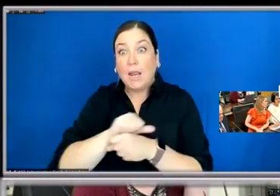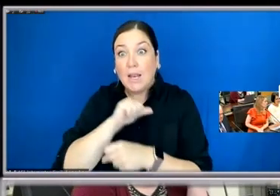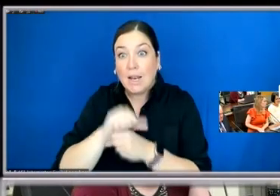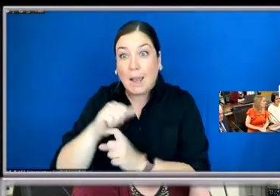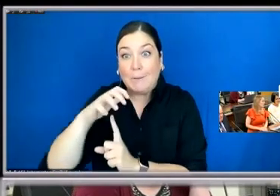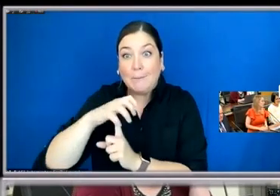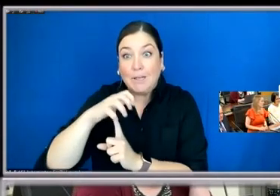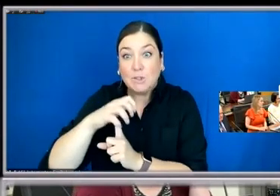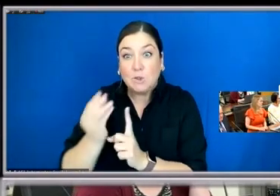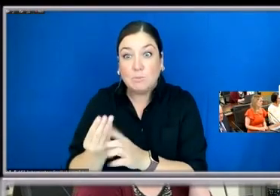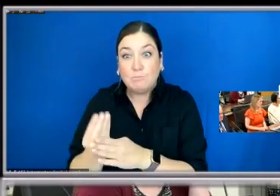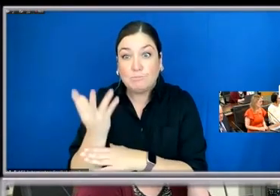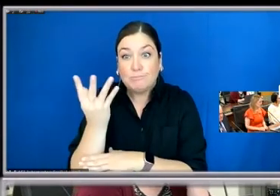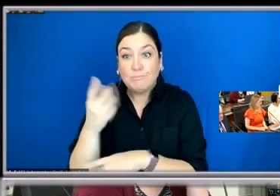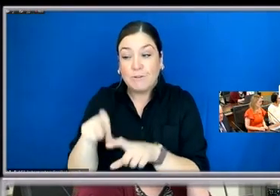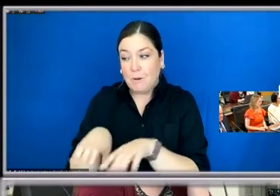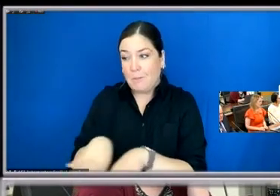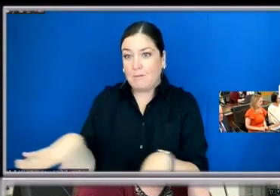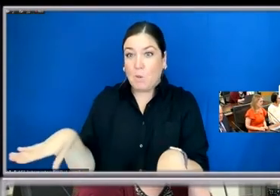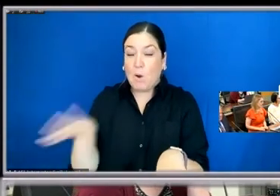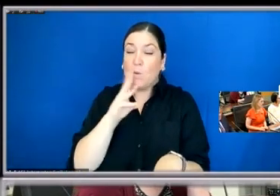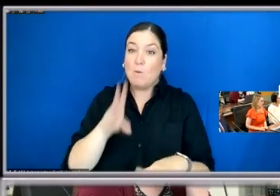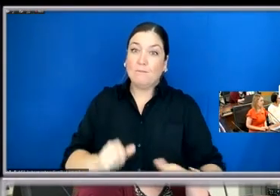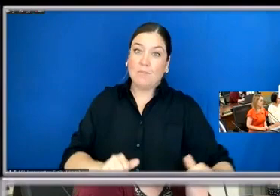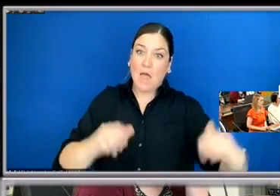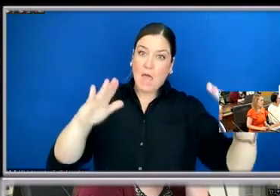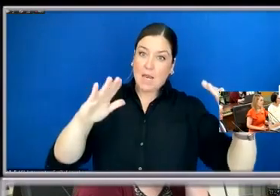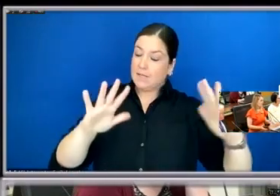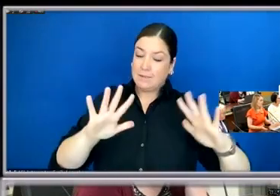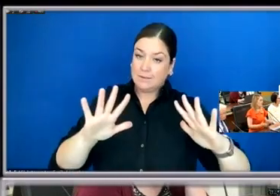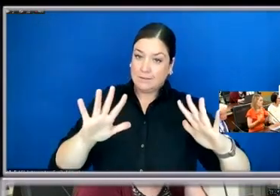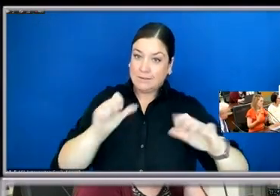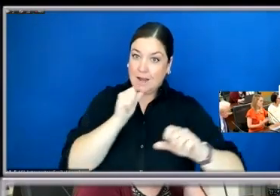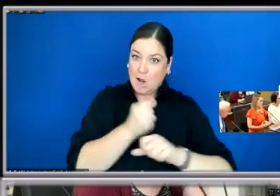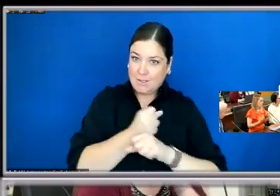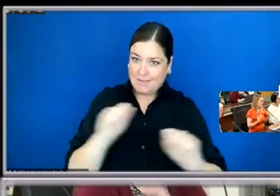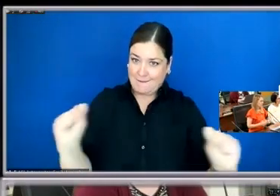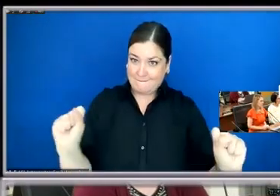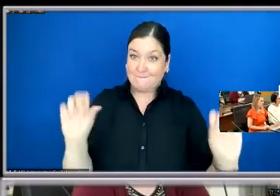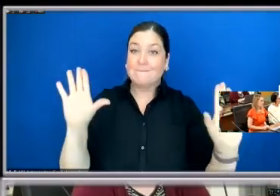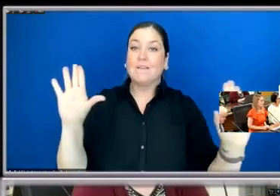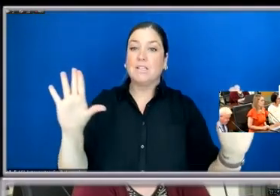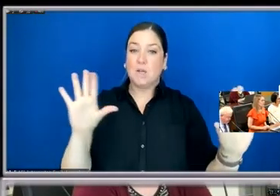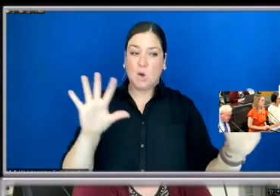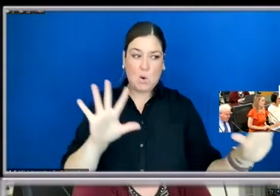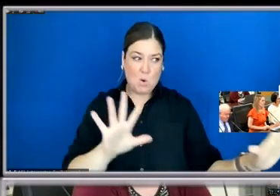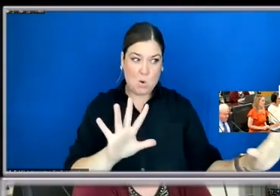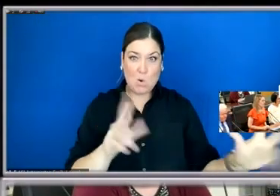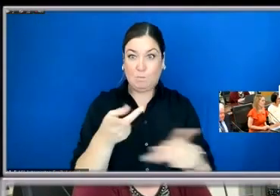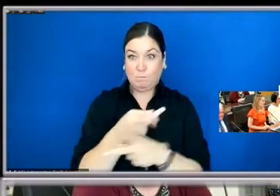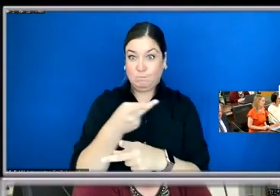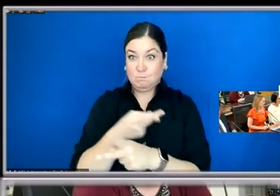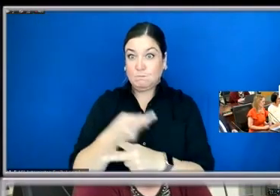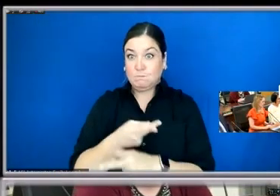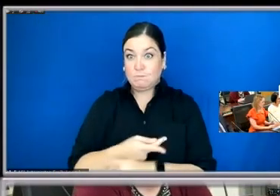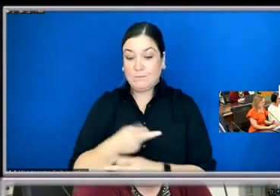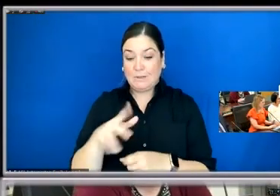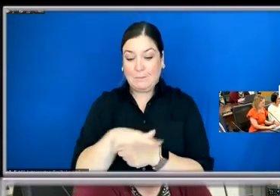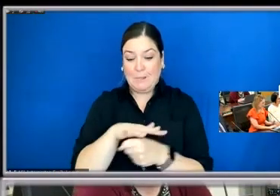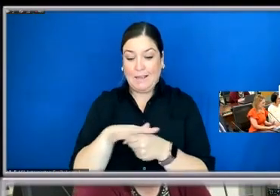the carpet, and it floods, so it's not safe. So we had to figure out spaces for the people that were in that building